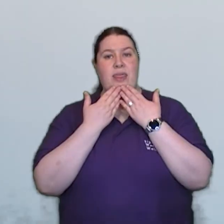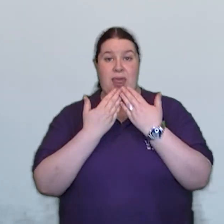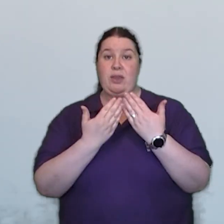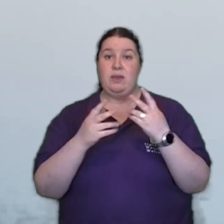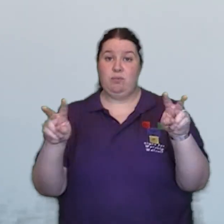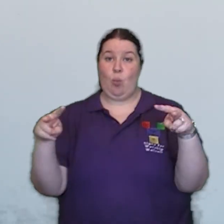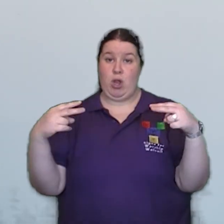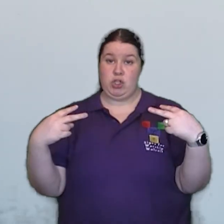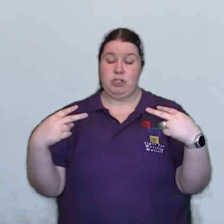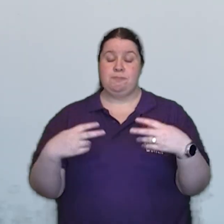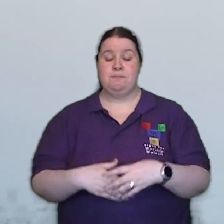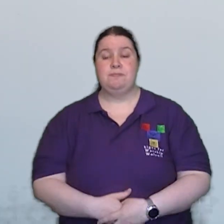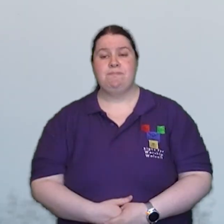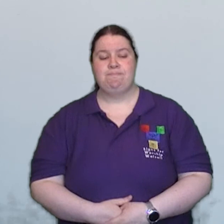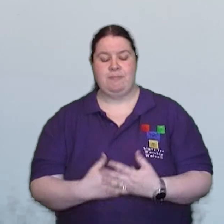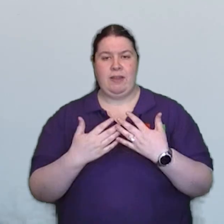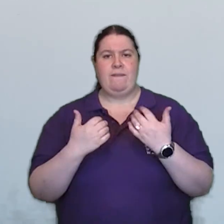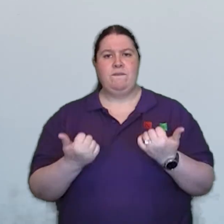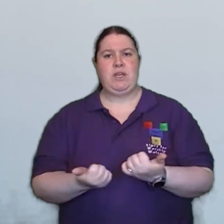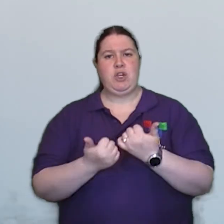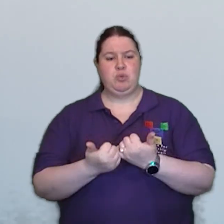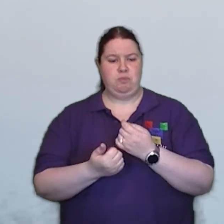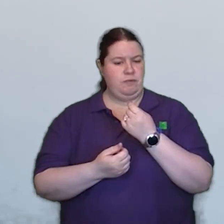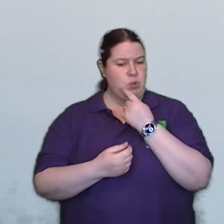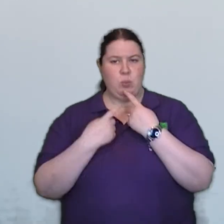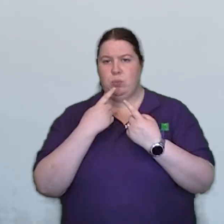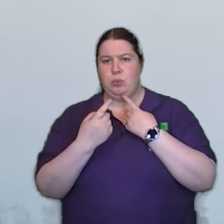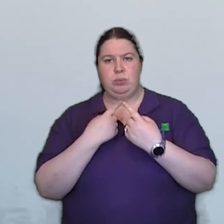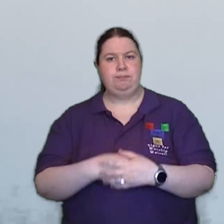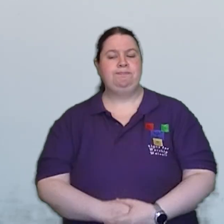Thank you for joining us today. We're going to finish with these words.